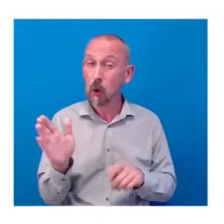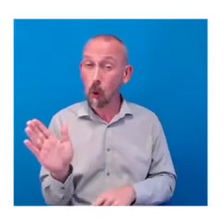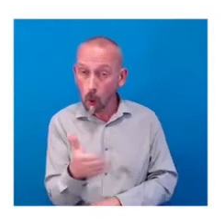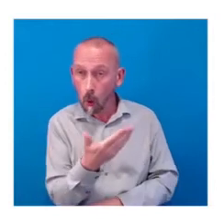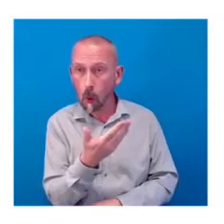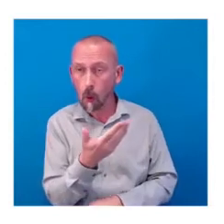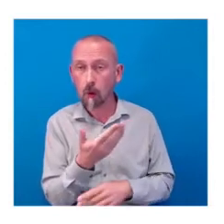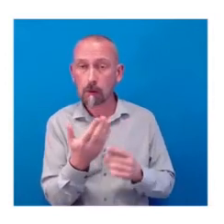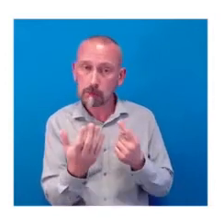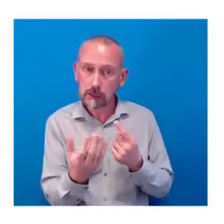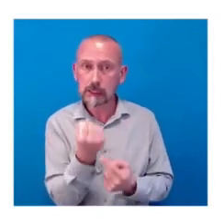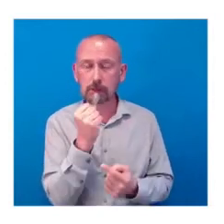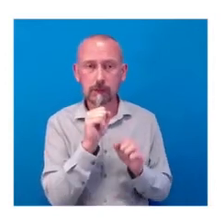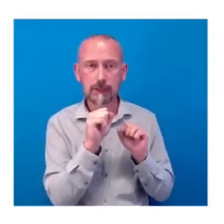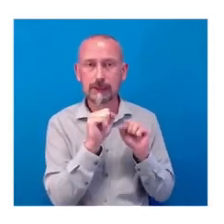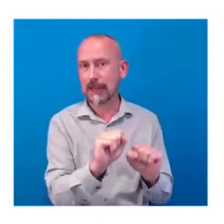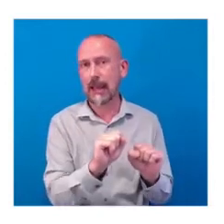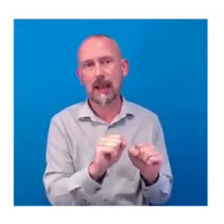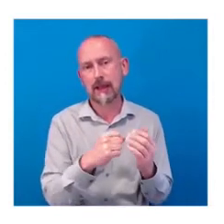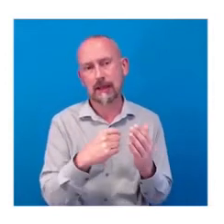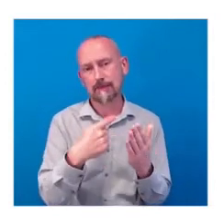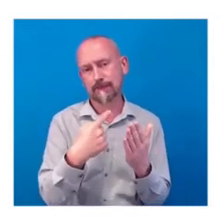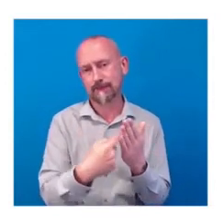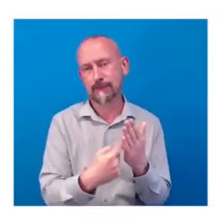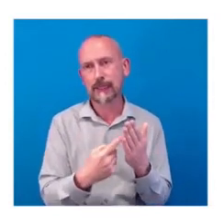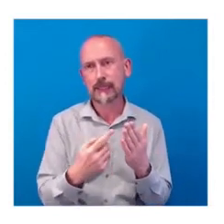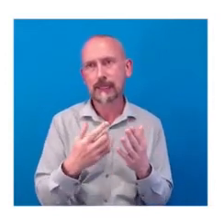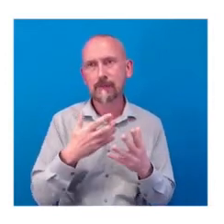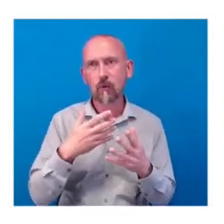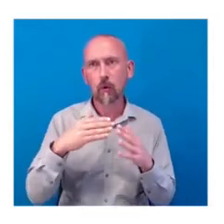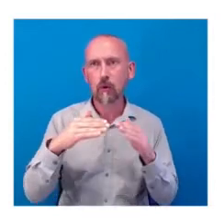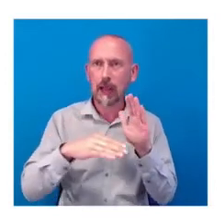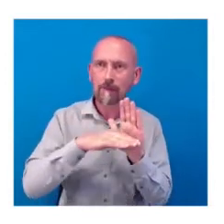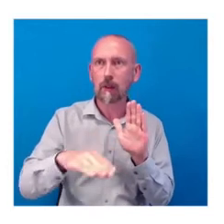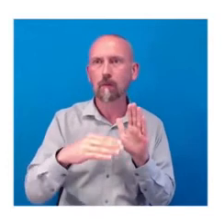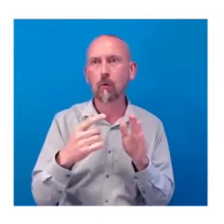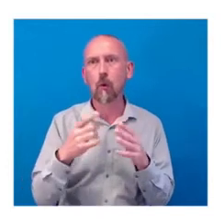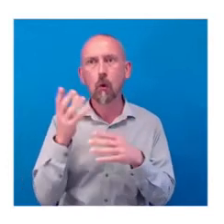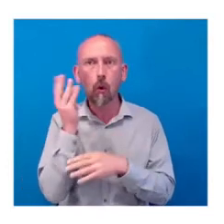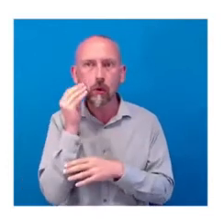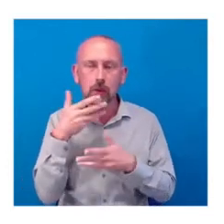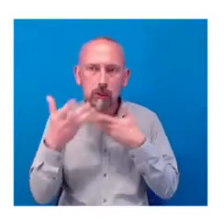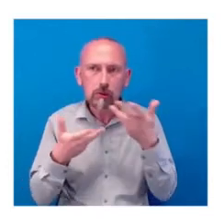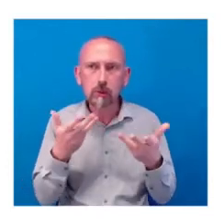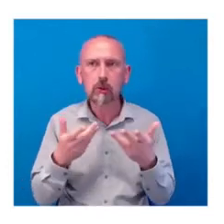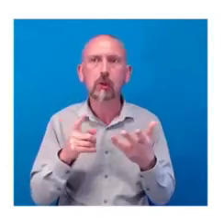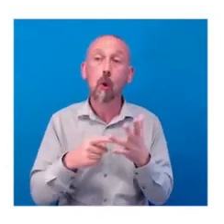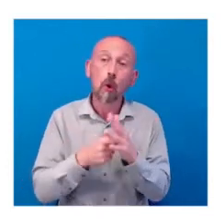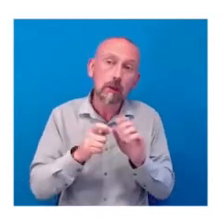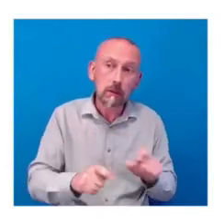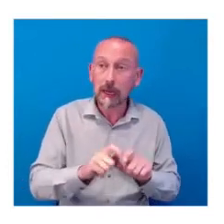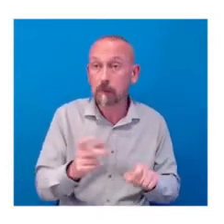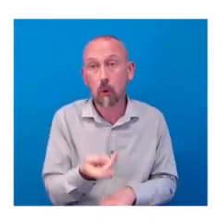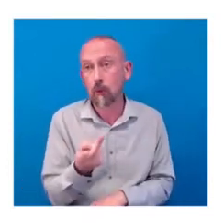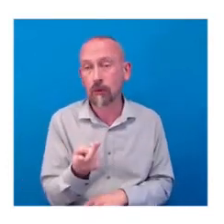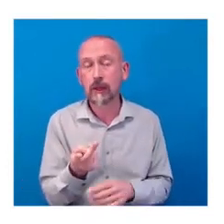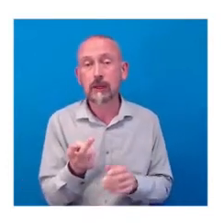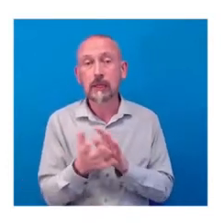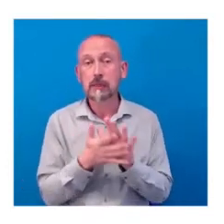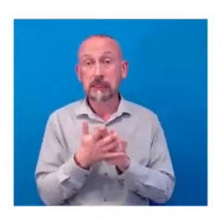audio description and subtitling. And if they haven't quite met it, they're on course to do so by the end of the year. So that's been really